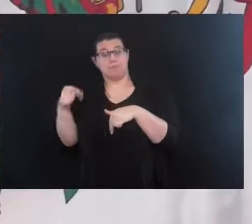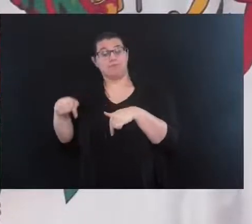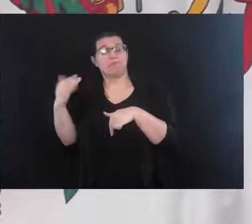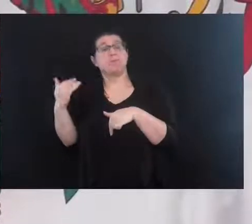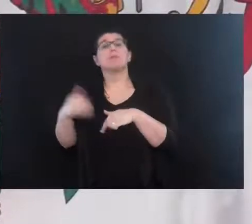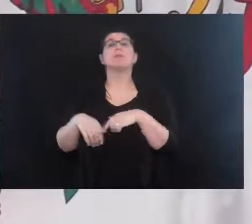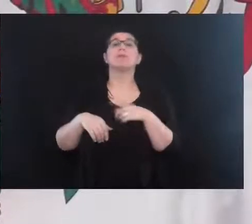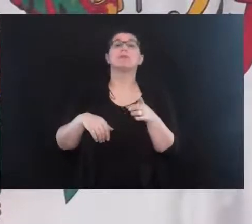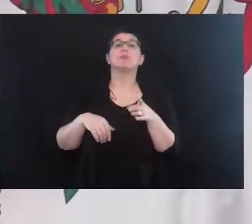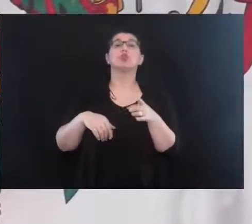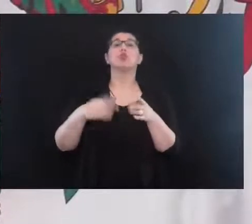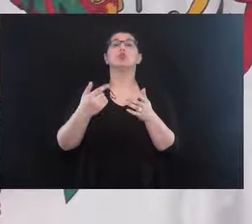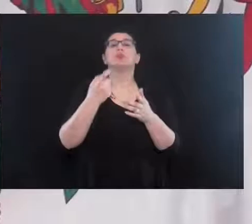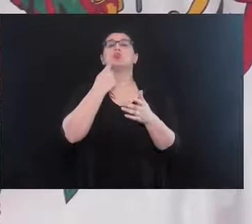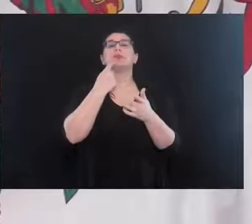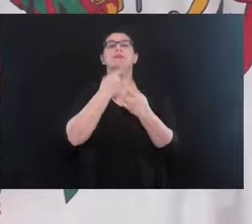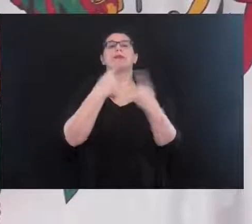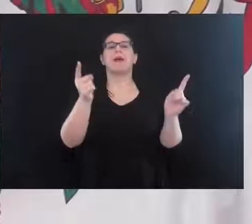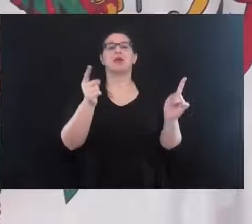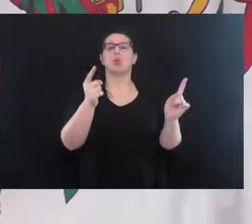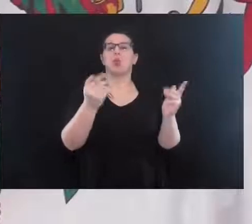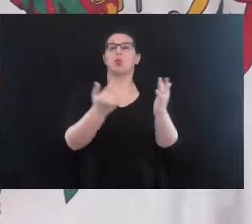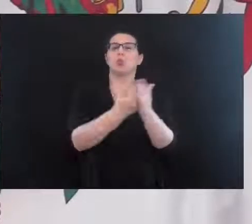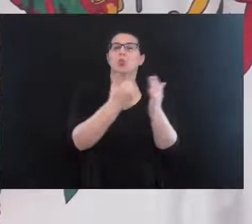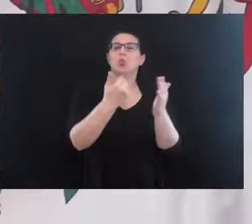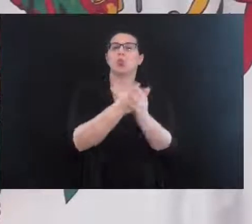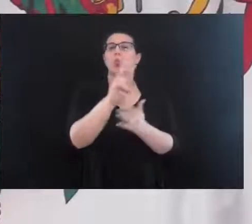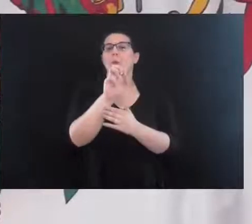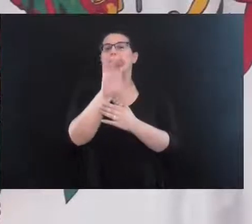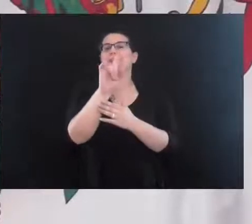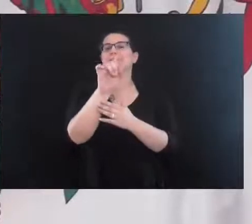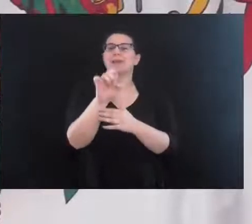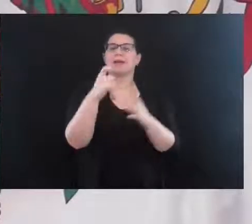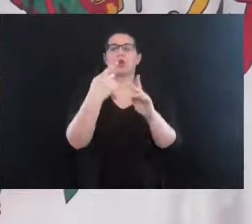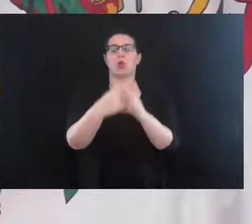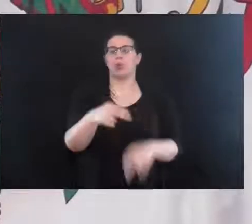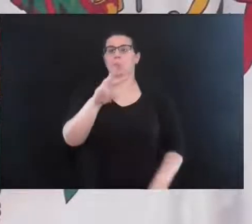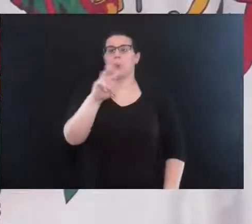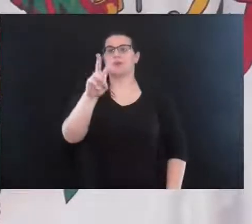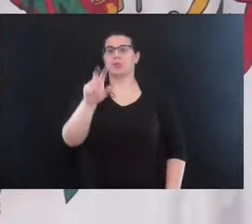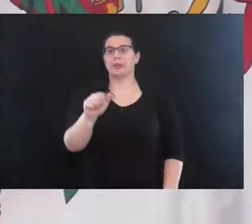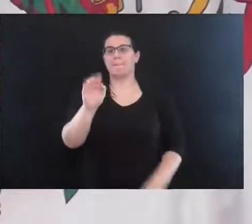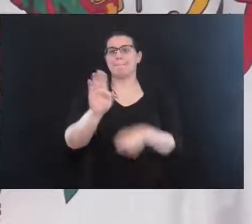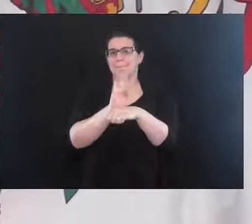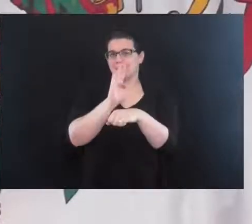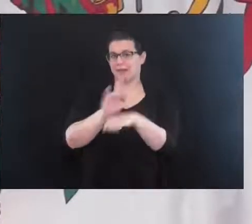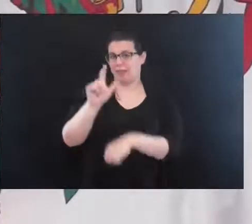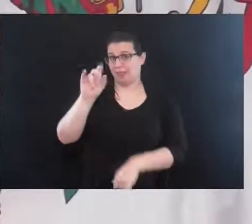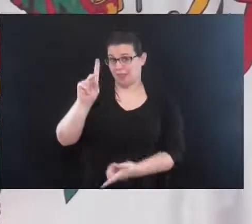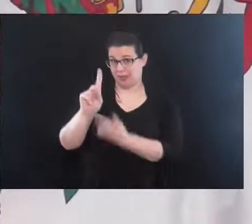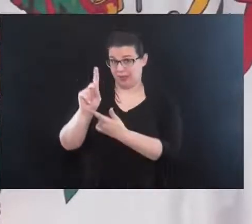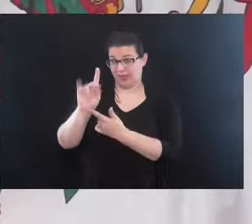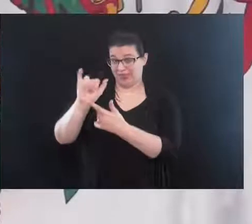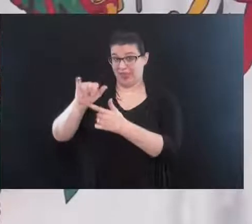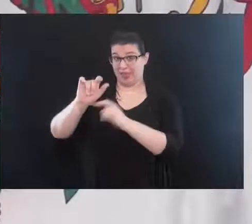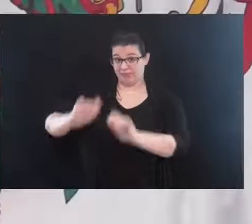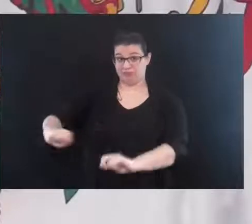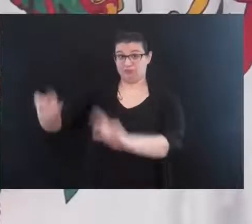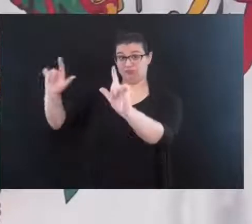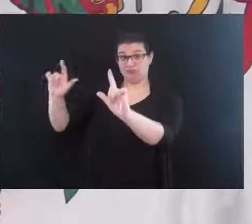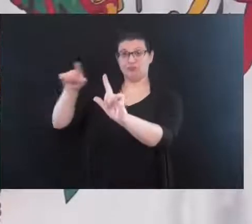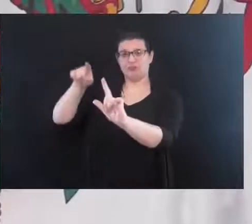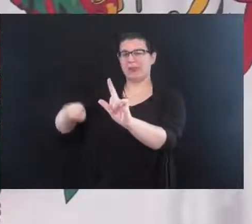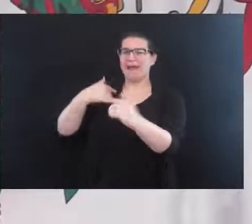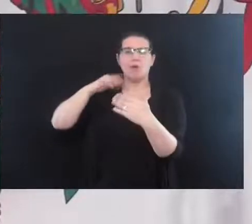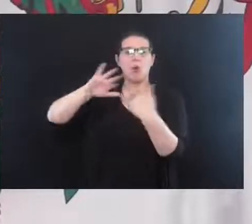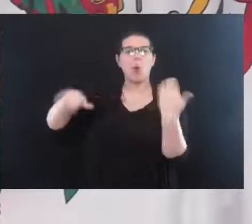new website called West Virginia Business Link. Business Link has all the resources that our state's small business owners